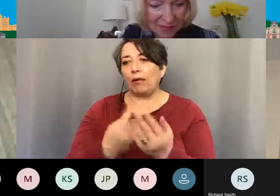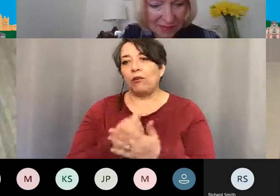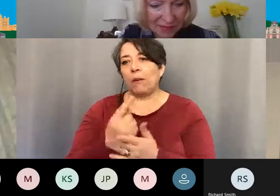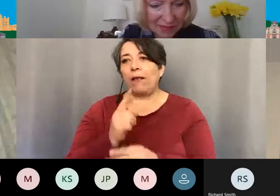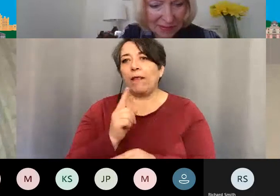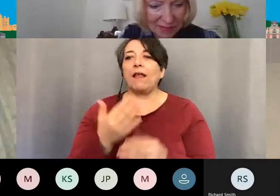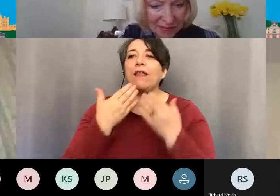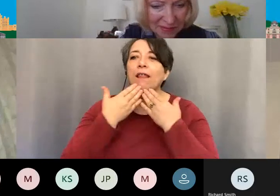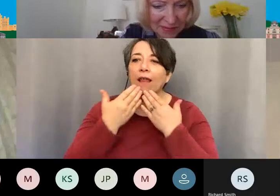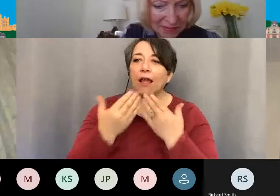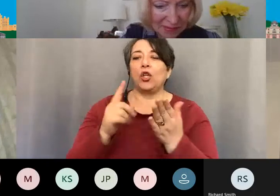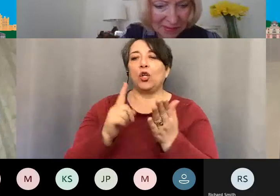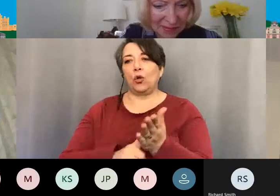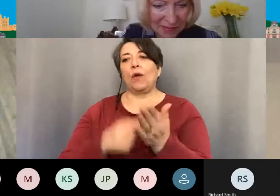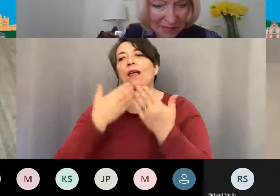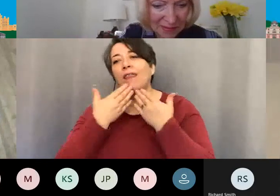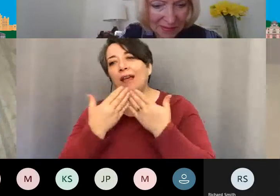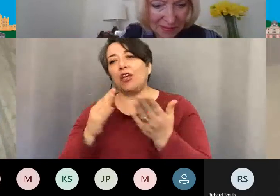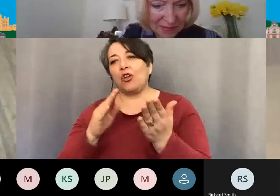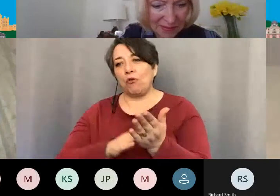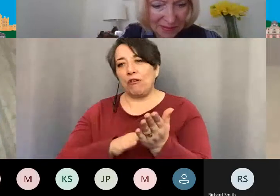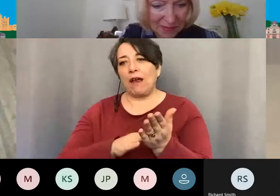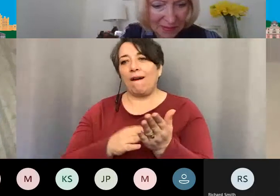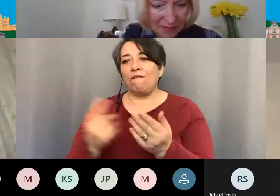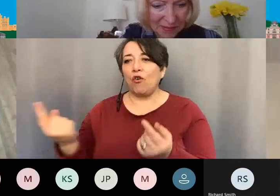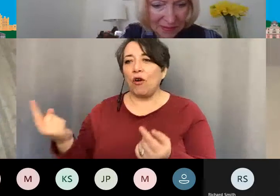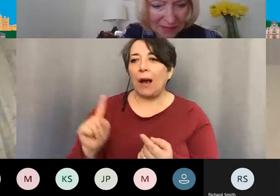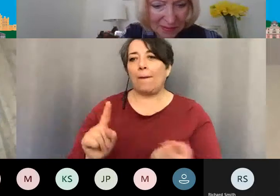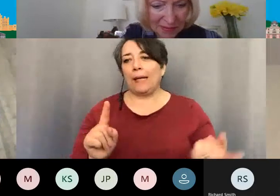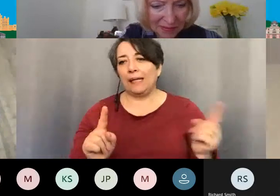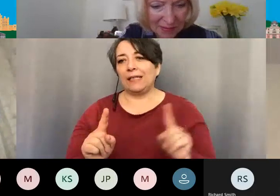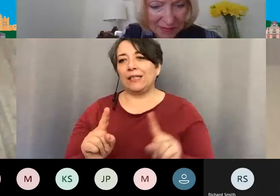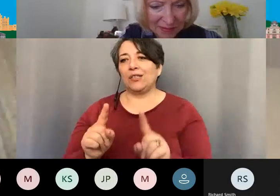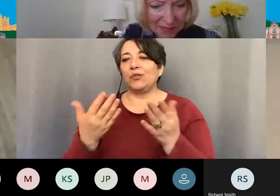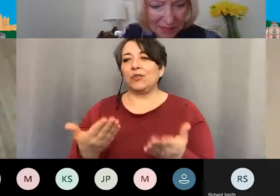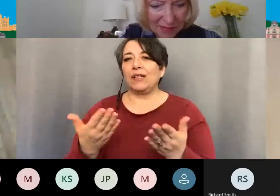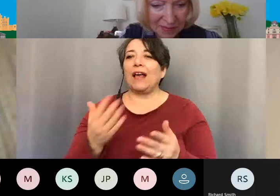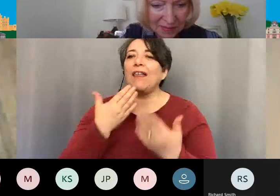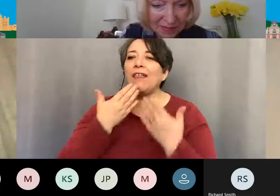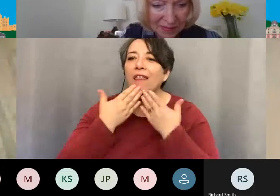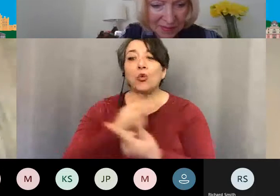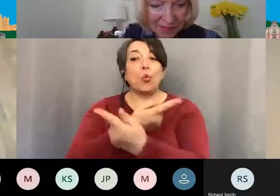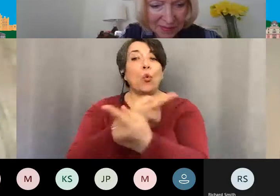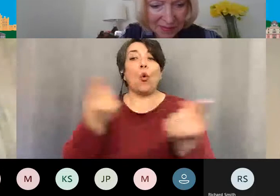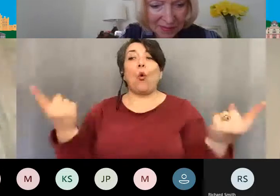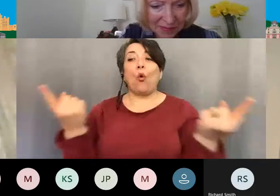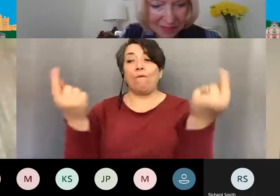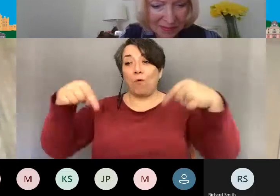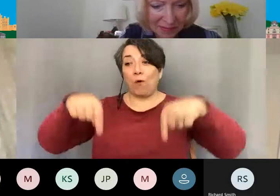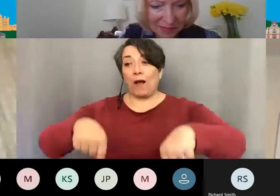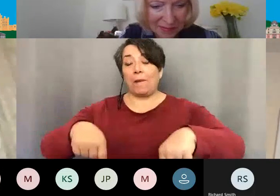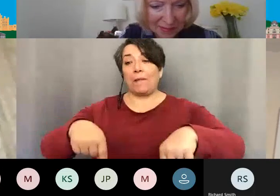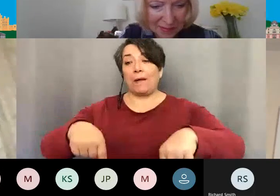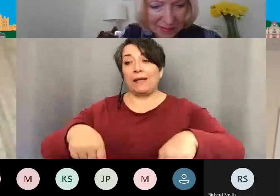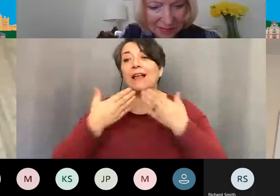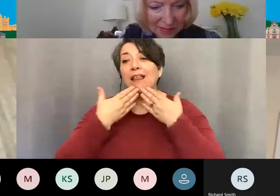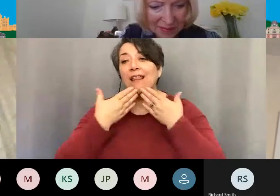and Luke, for coming today. Thank you to everybody else who has attended. Thank you for all your questions. We will